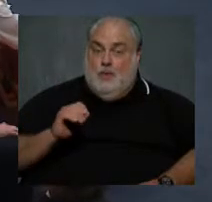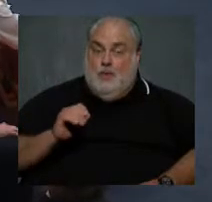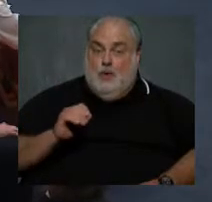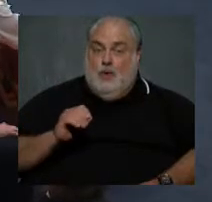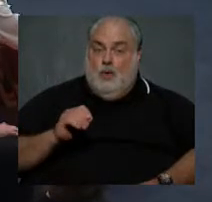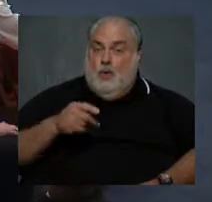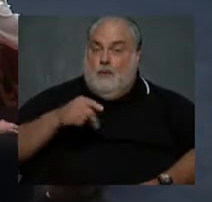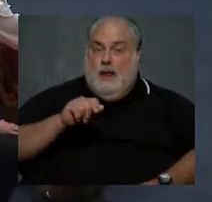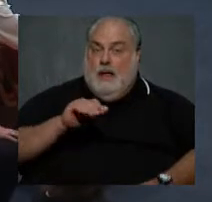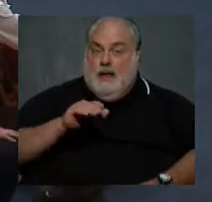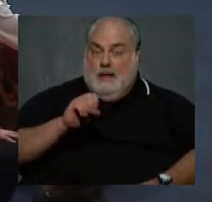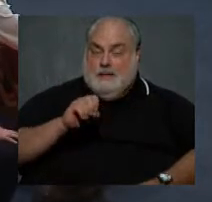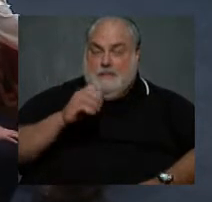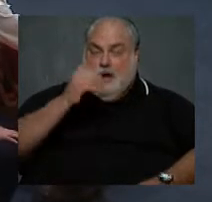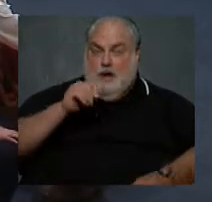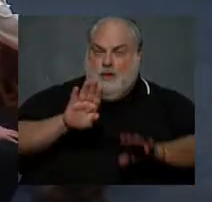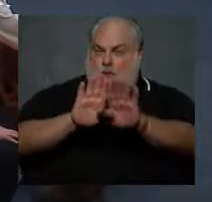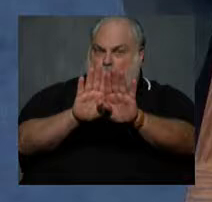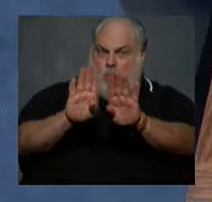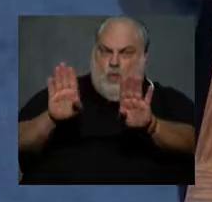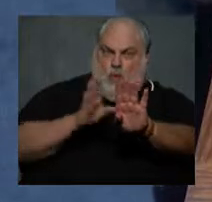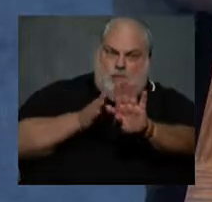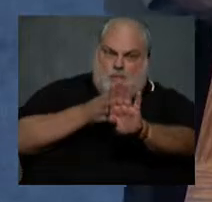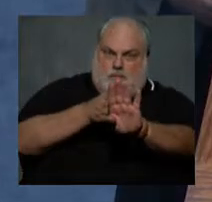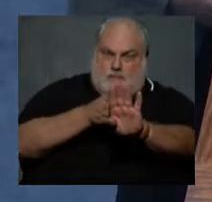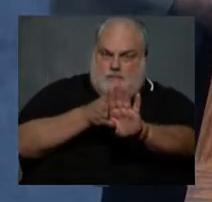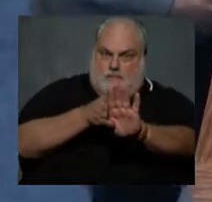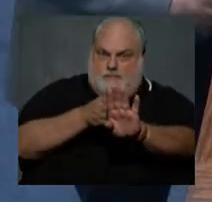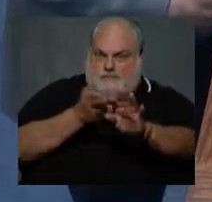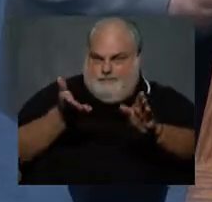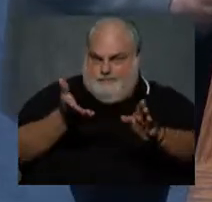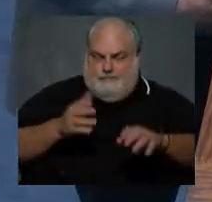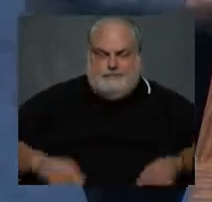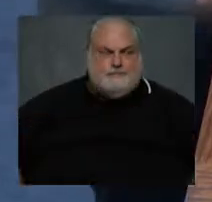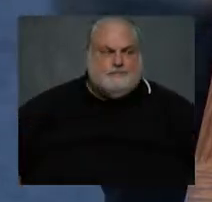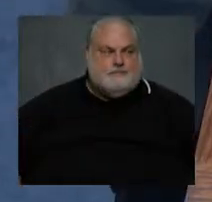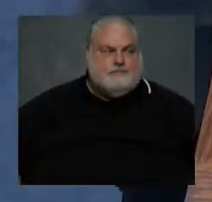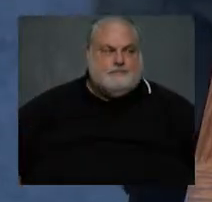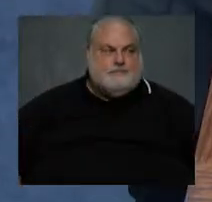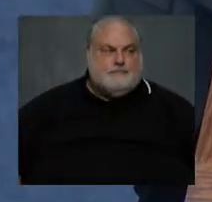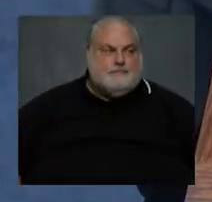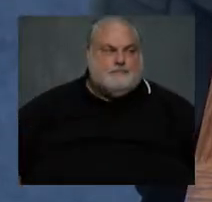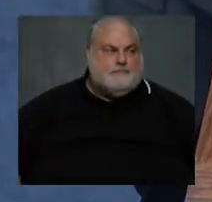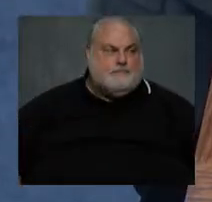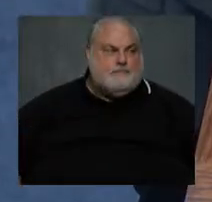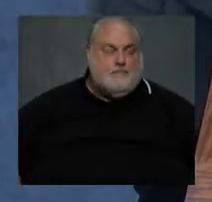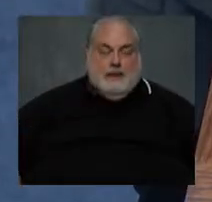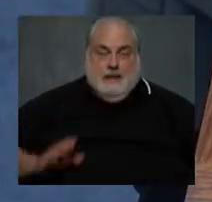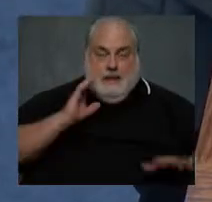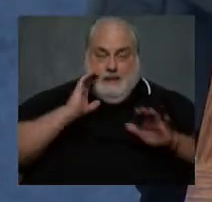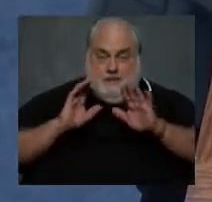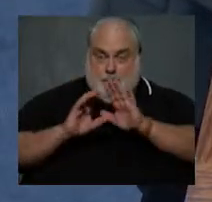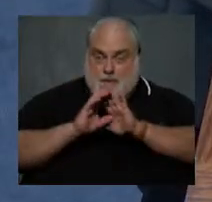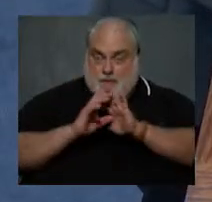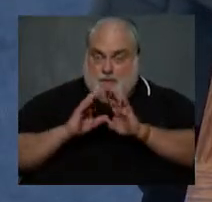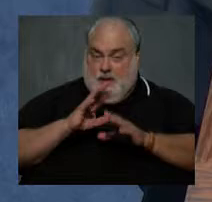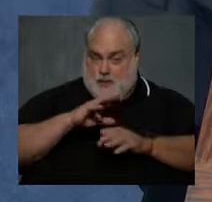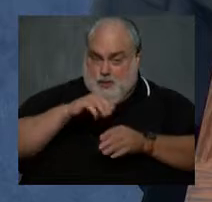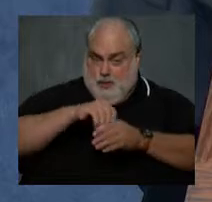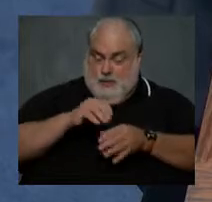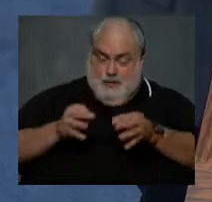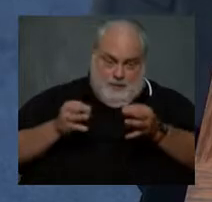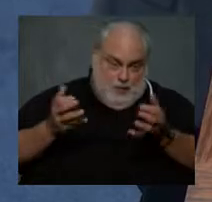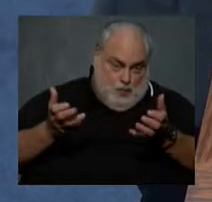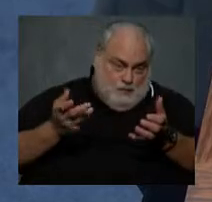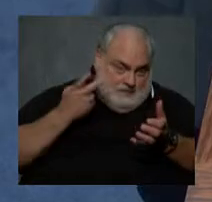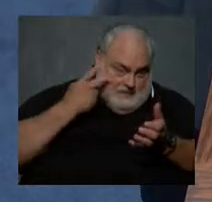there's a retaining Right now, wall. there's That's correct. presently no place to go because of the retaining walls. And we have a photo in there if you care to see that too.